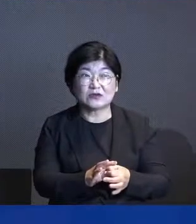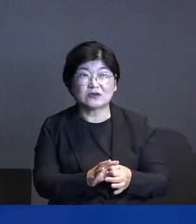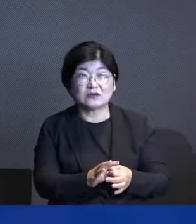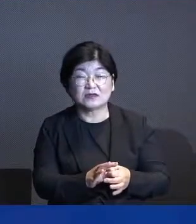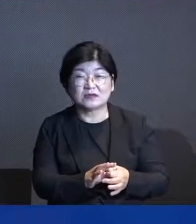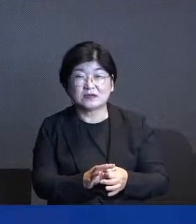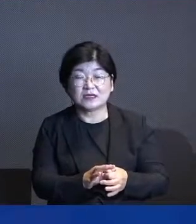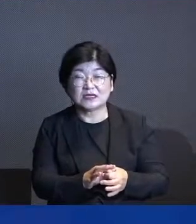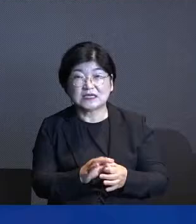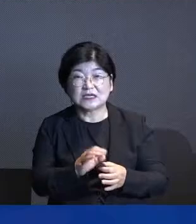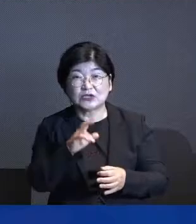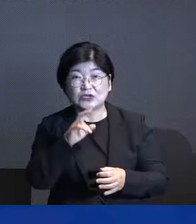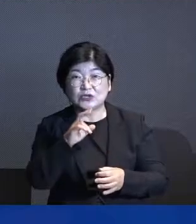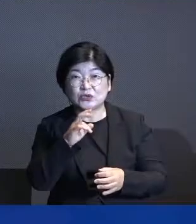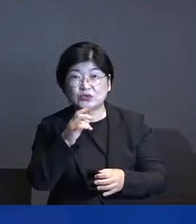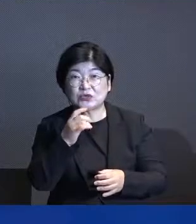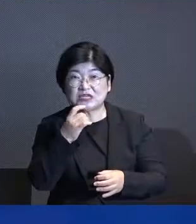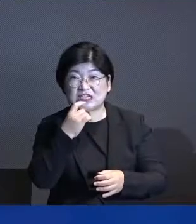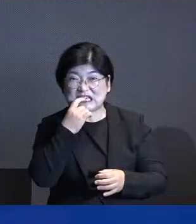people.